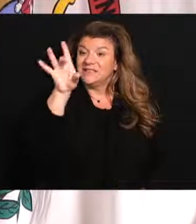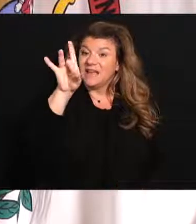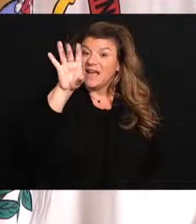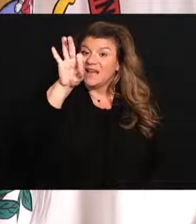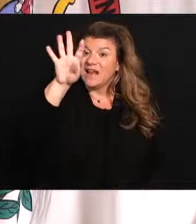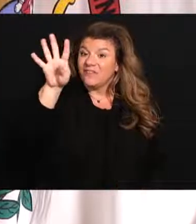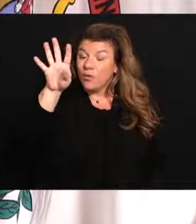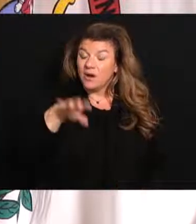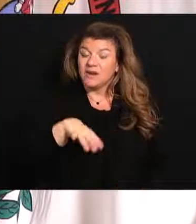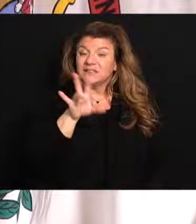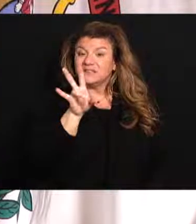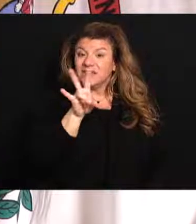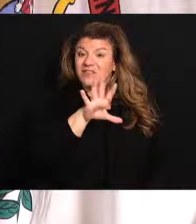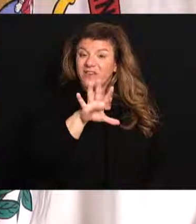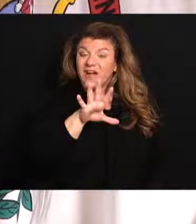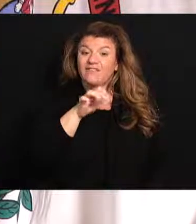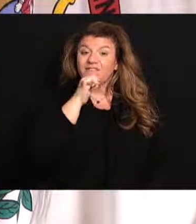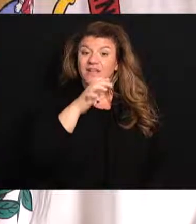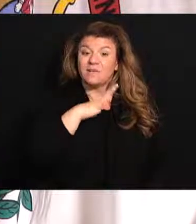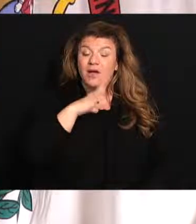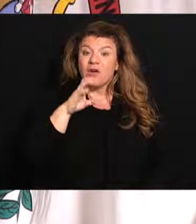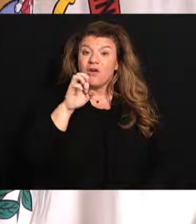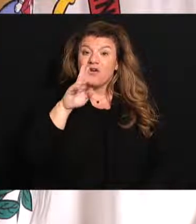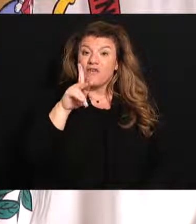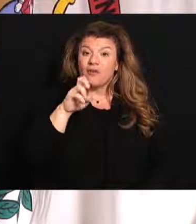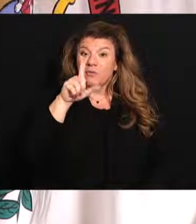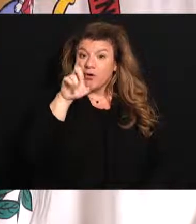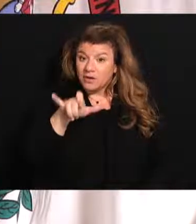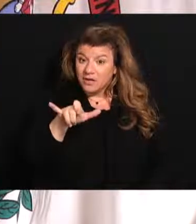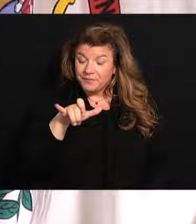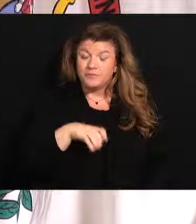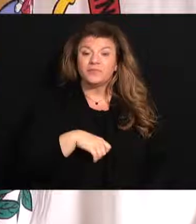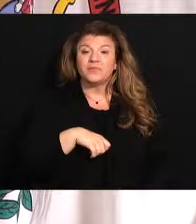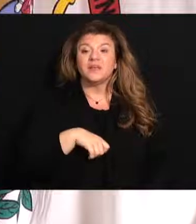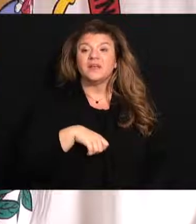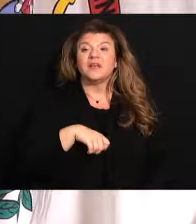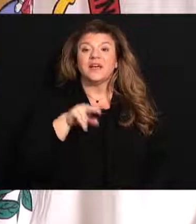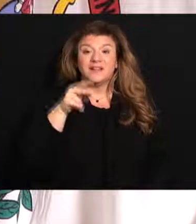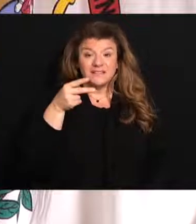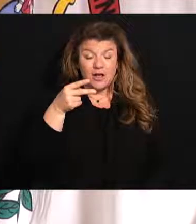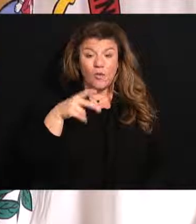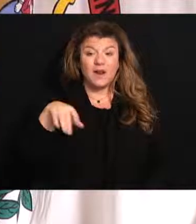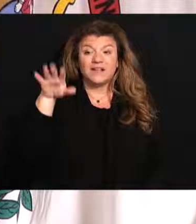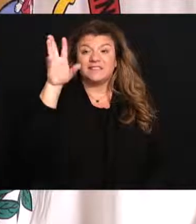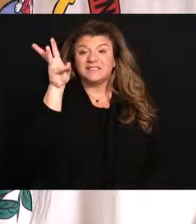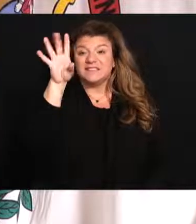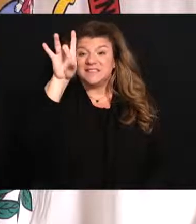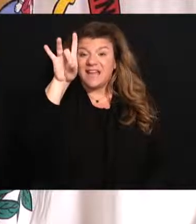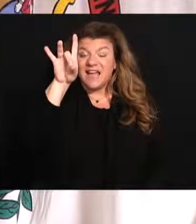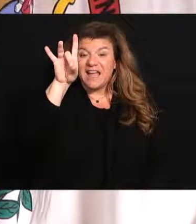6,894th death is a 75-year-old female from Berkeley County. And the second death is a